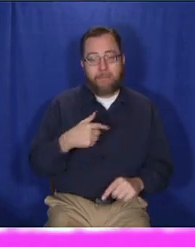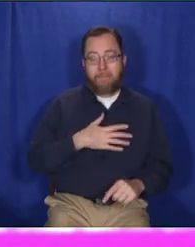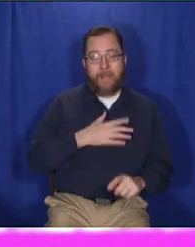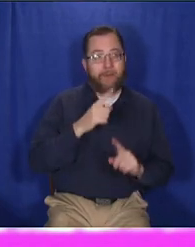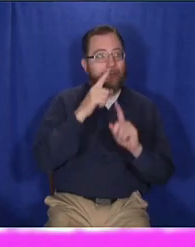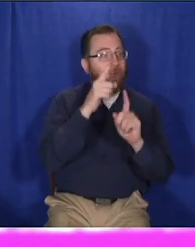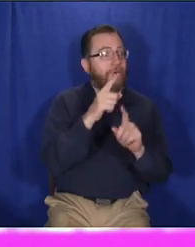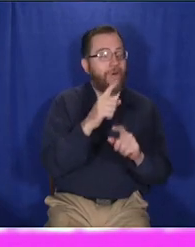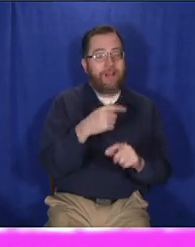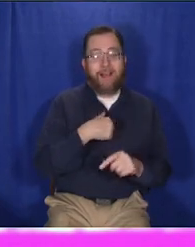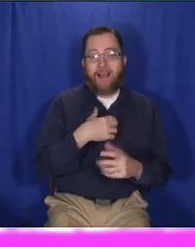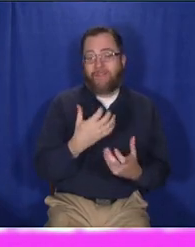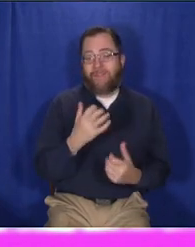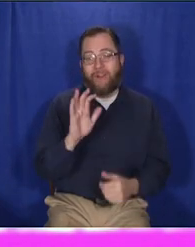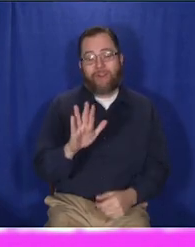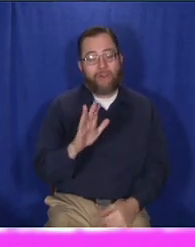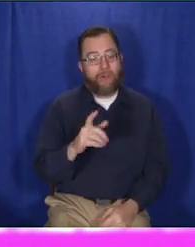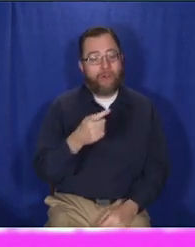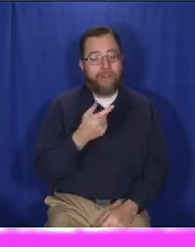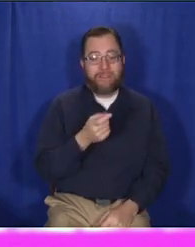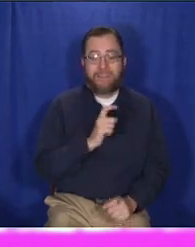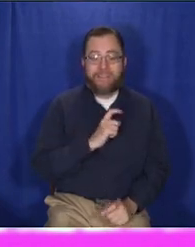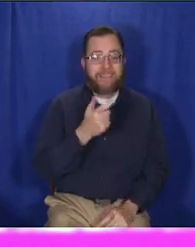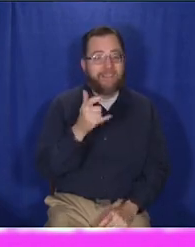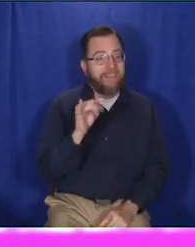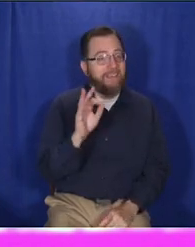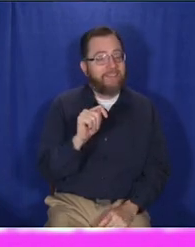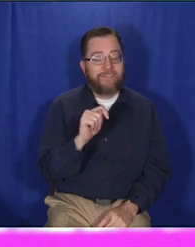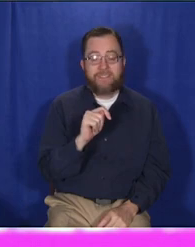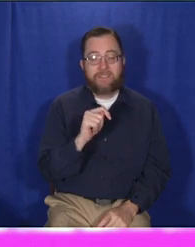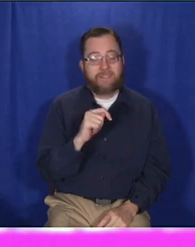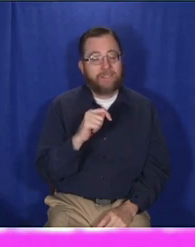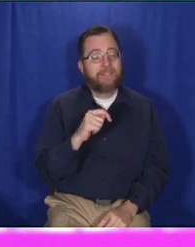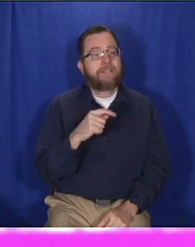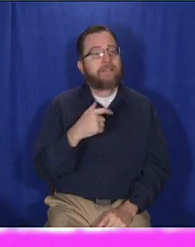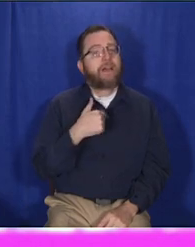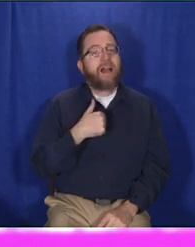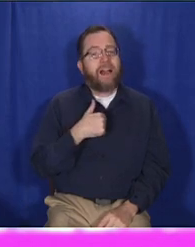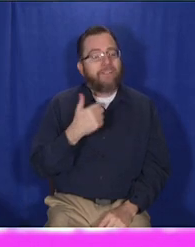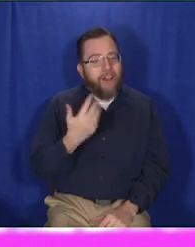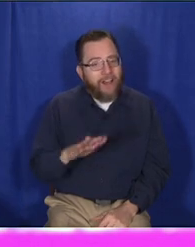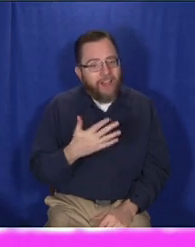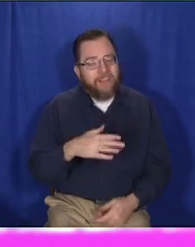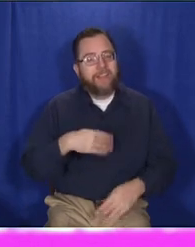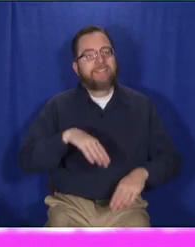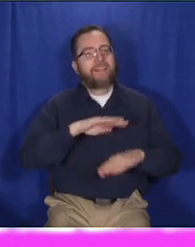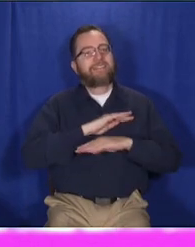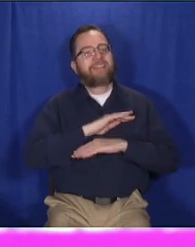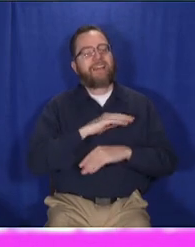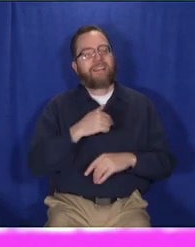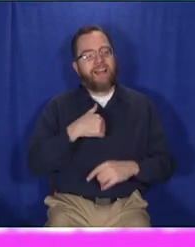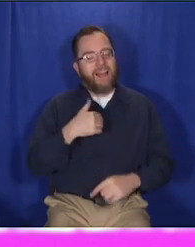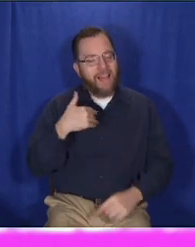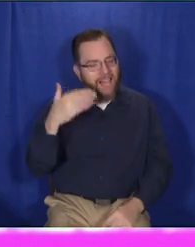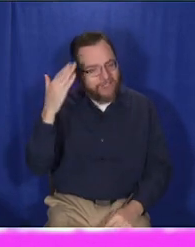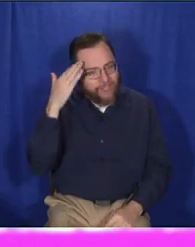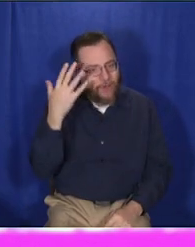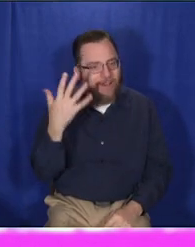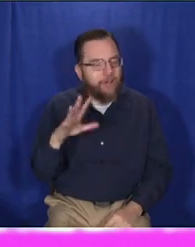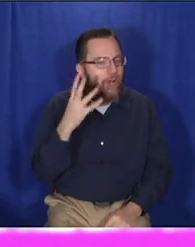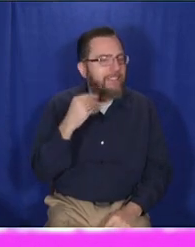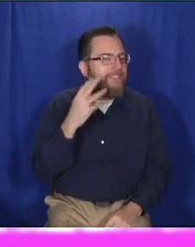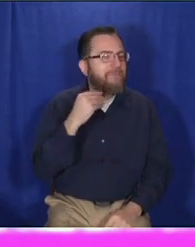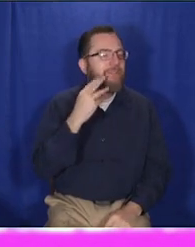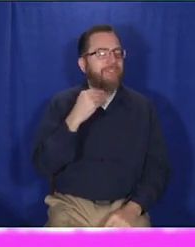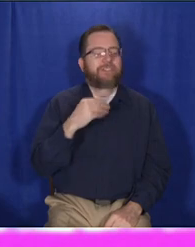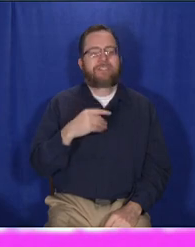In verse 10, he talks about not that I'm speaking of being in need. I know what it means to be content. It's almost as if he's